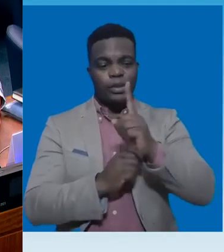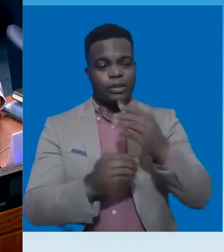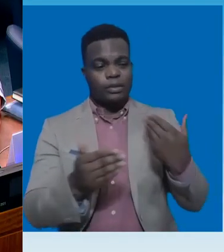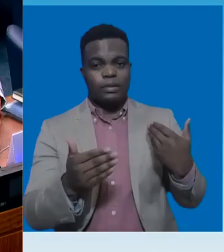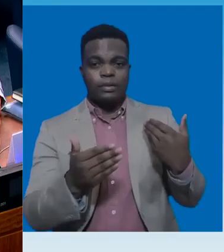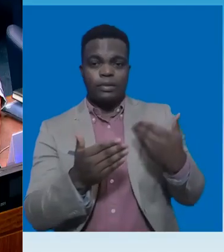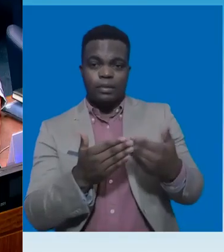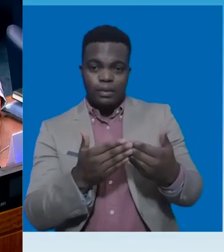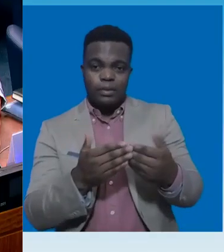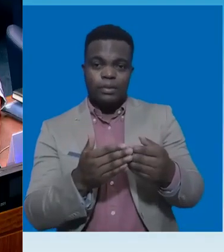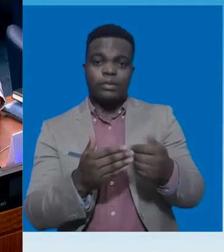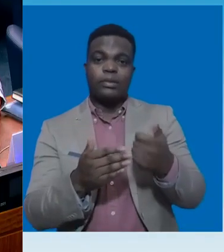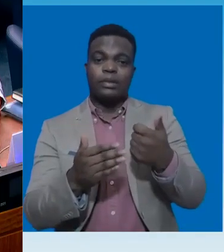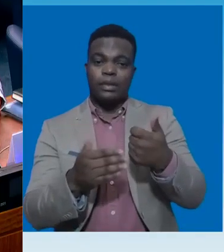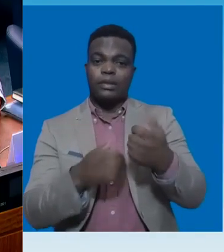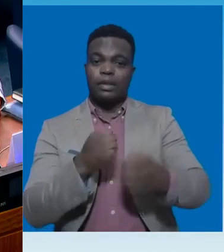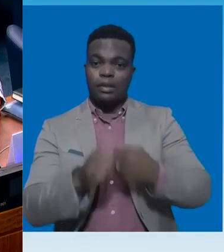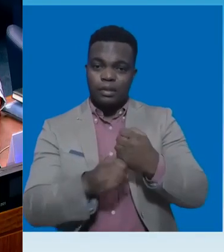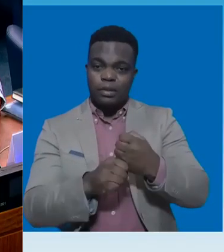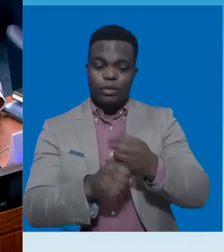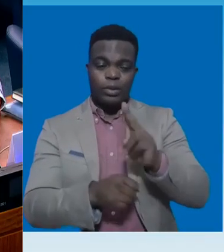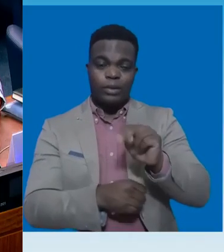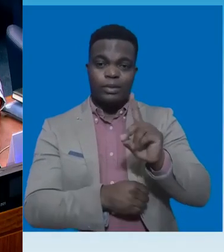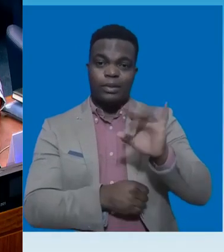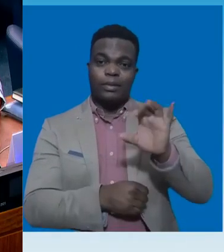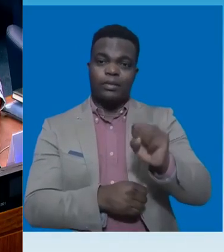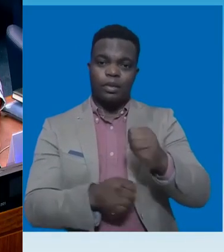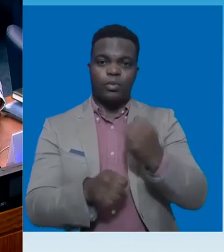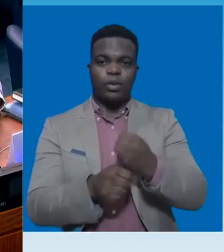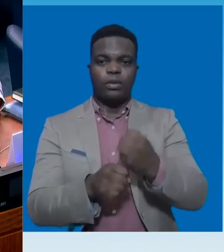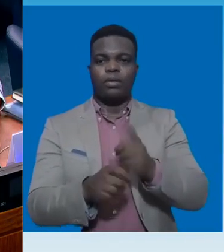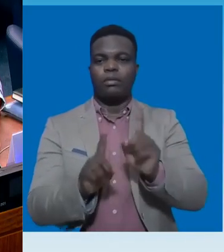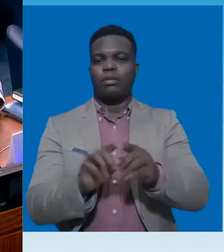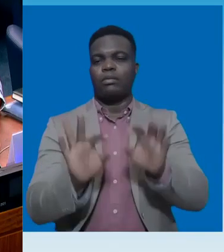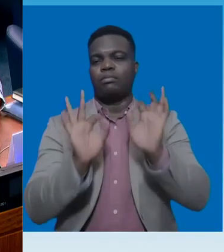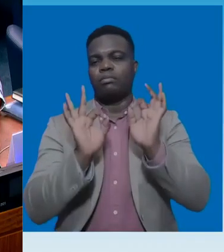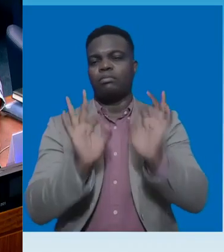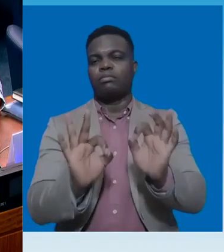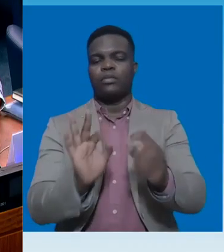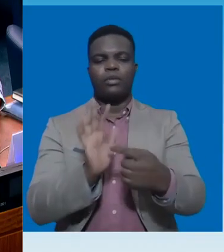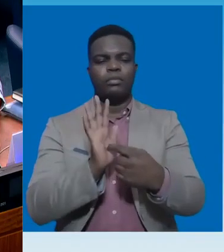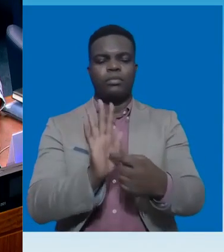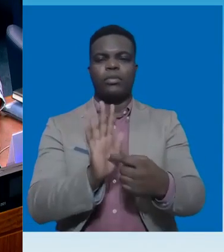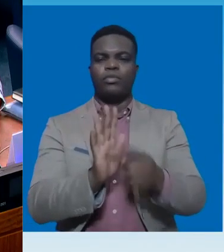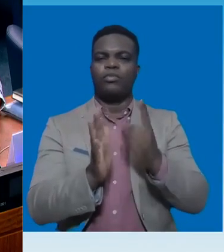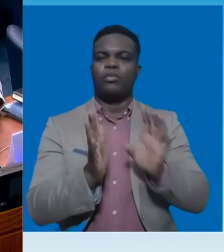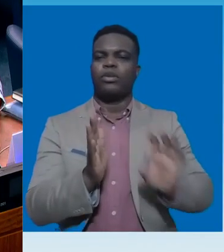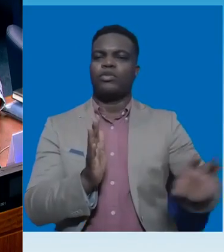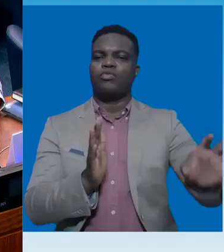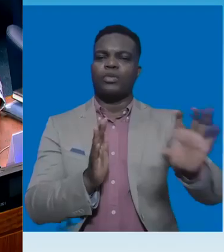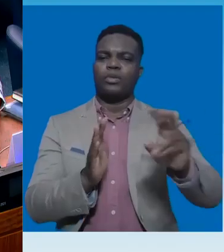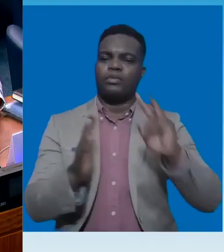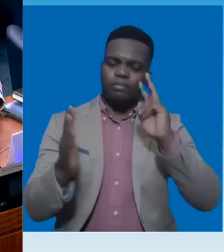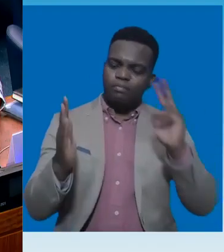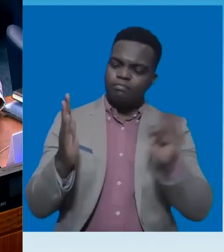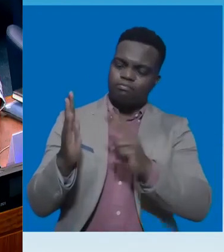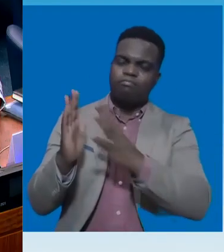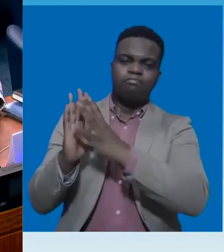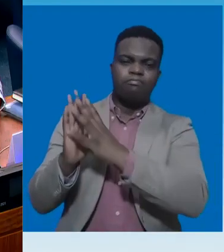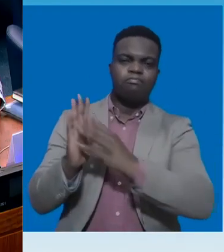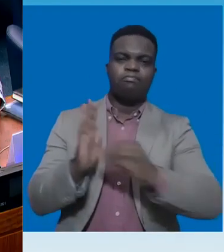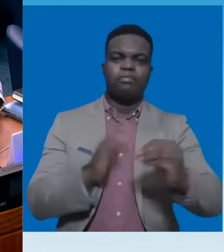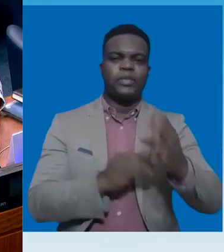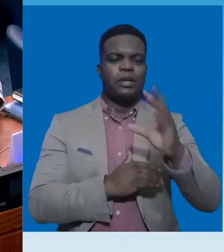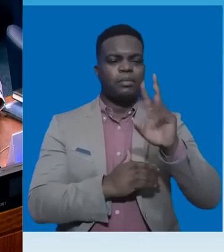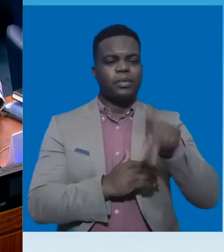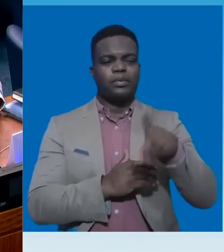for member states to implement the CRPD and the 2030 development agenda. As one